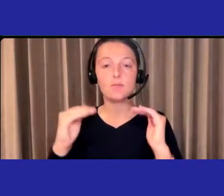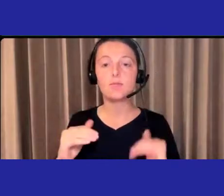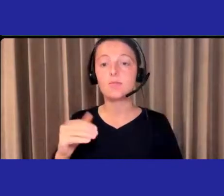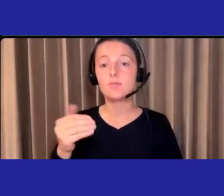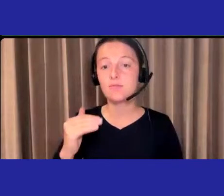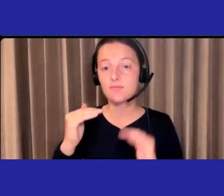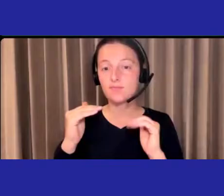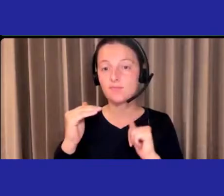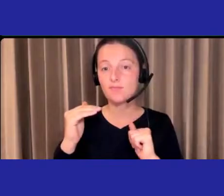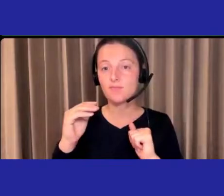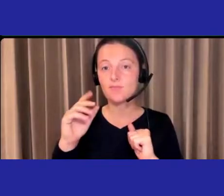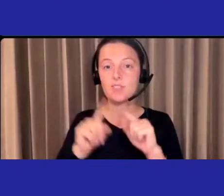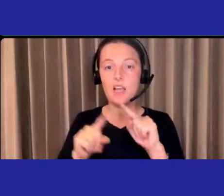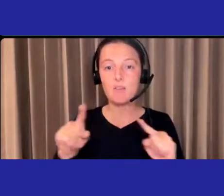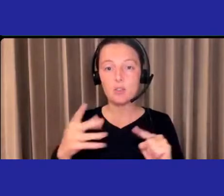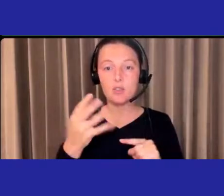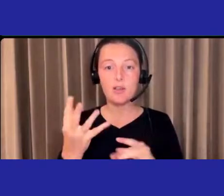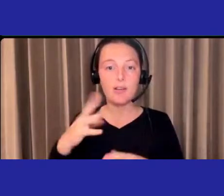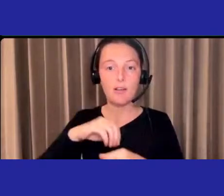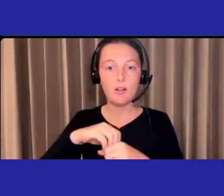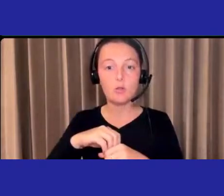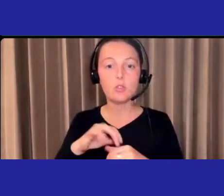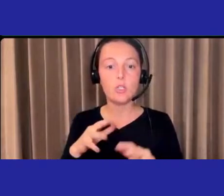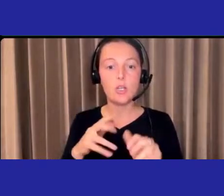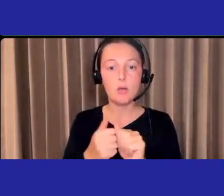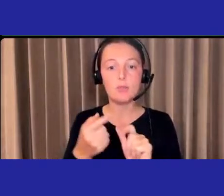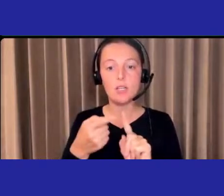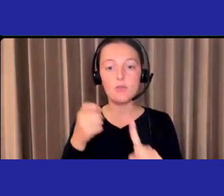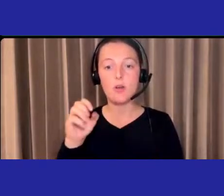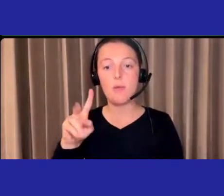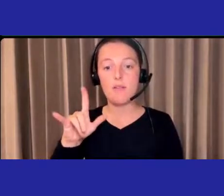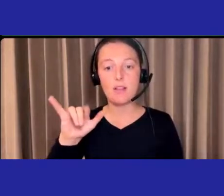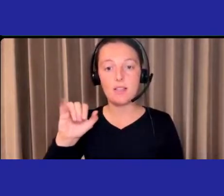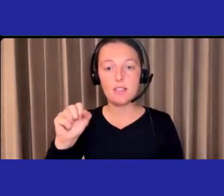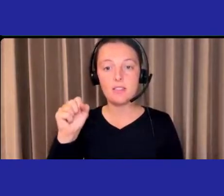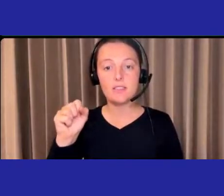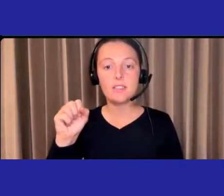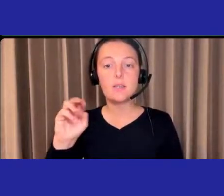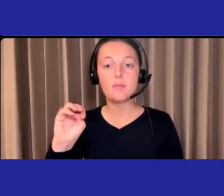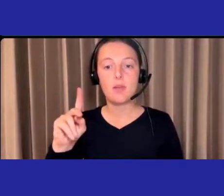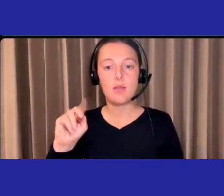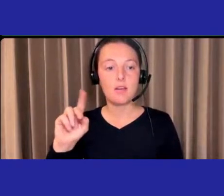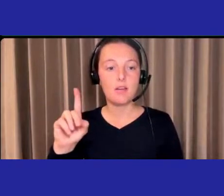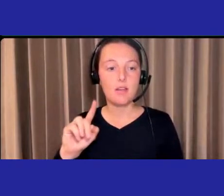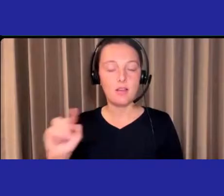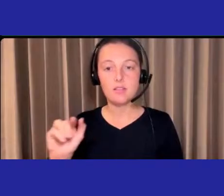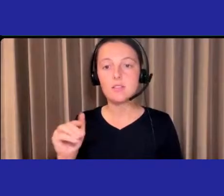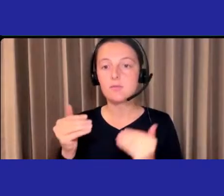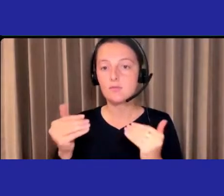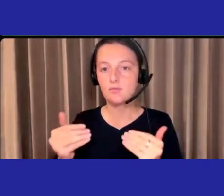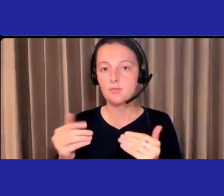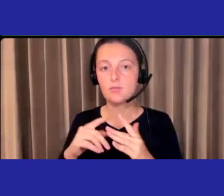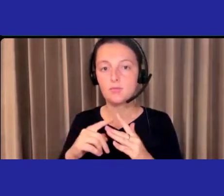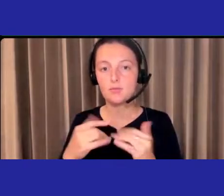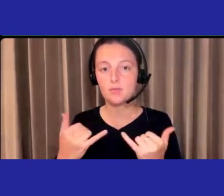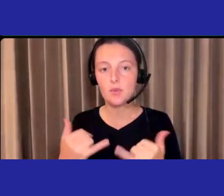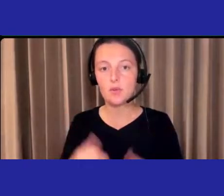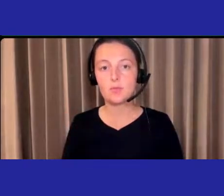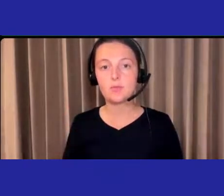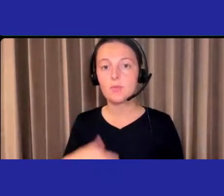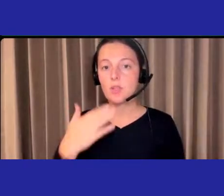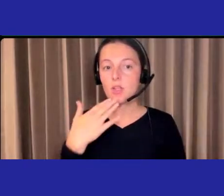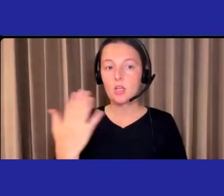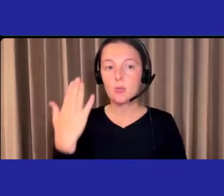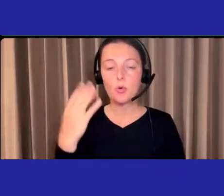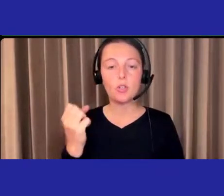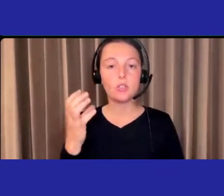update from Evelise Mendez Justiniano. Good morning, thank you. So this morning I will be